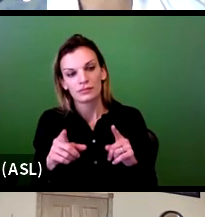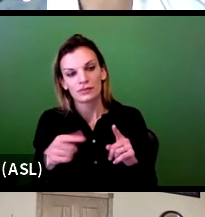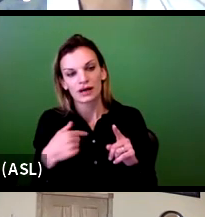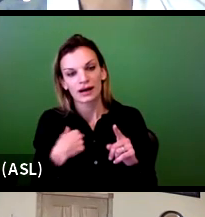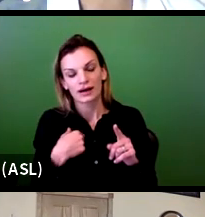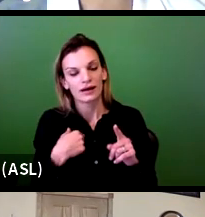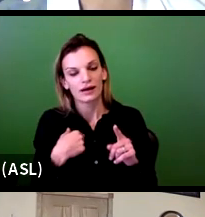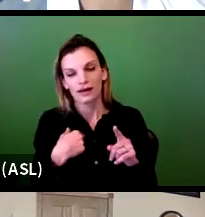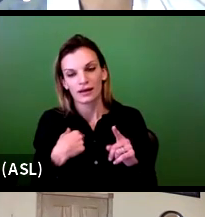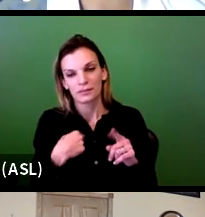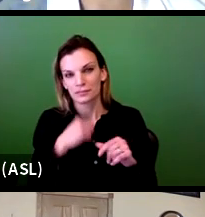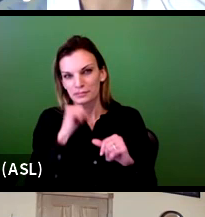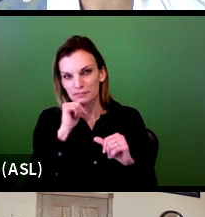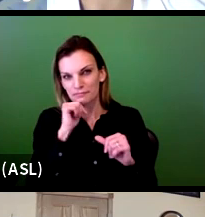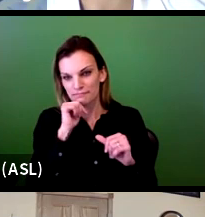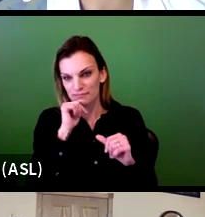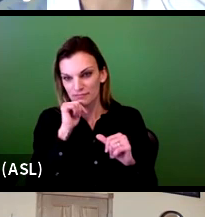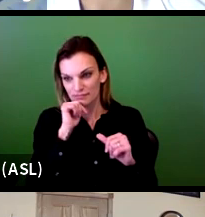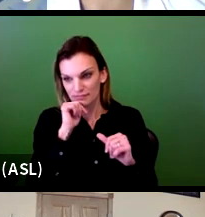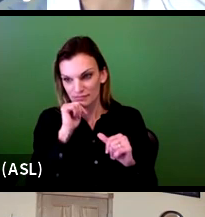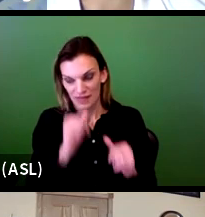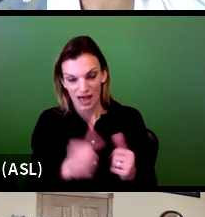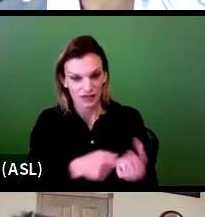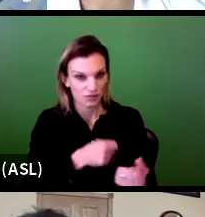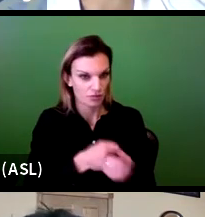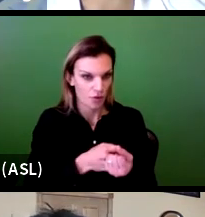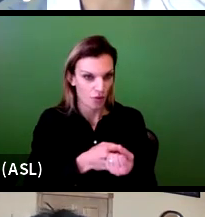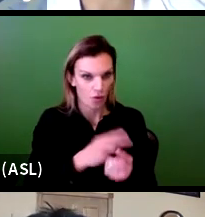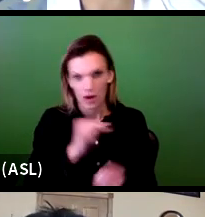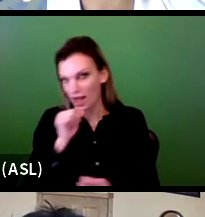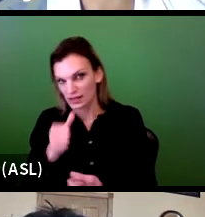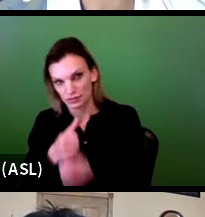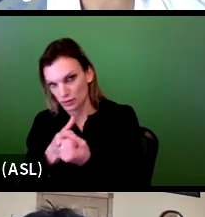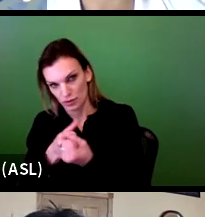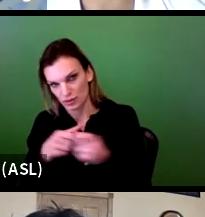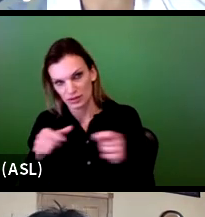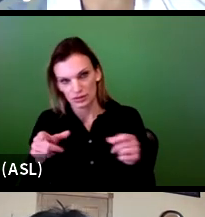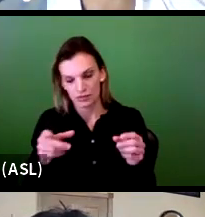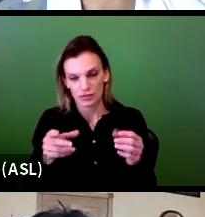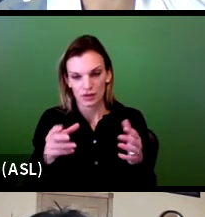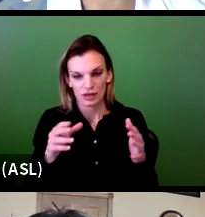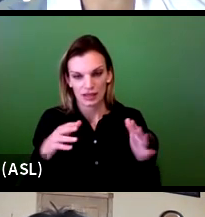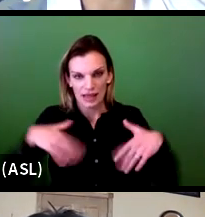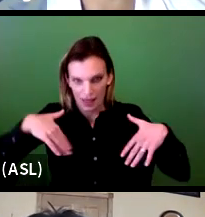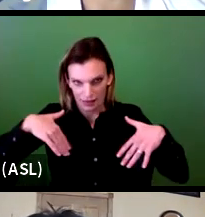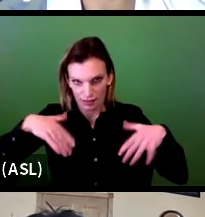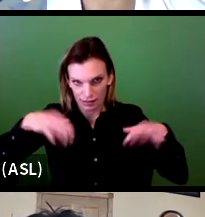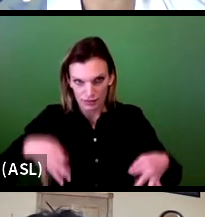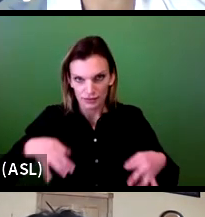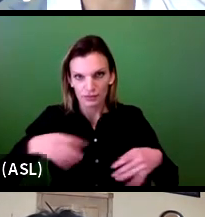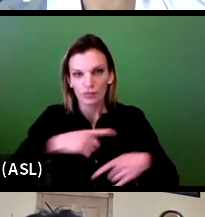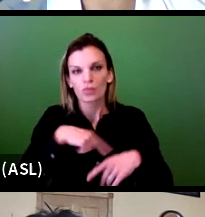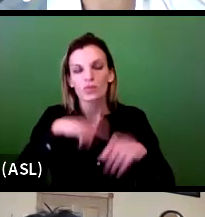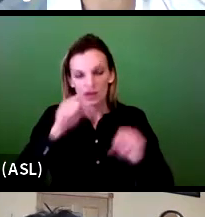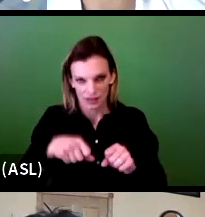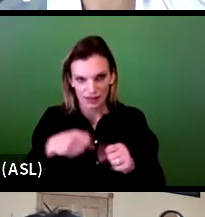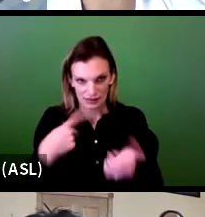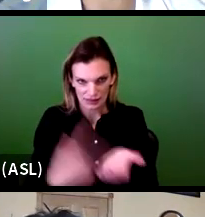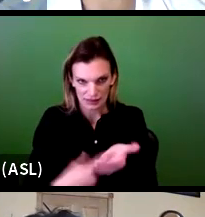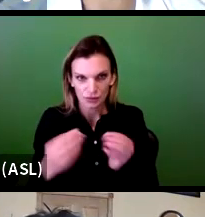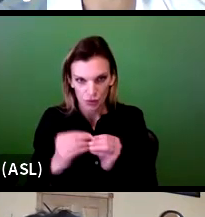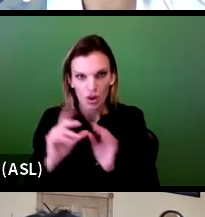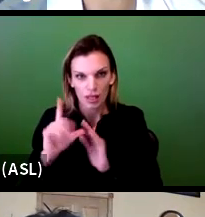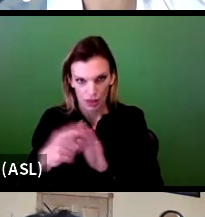not necessarily in support or not in support of it being more than 25% yet. And we can discuss that later, but